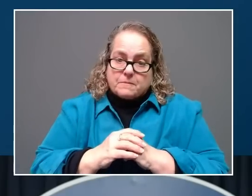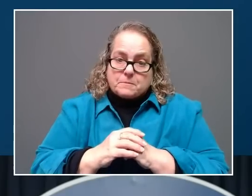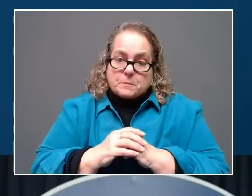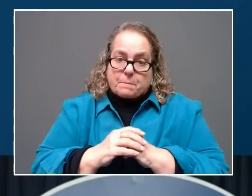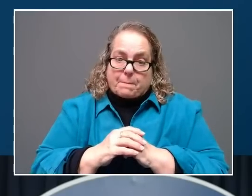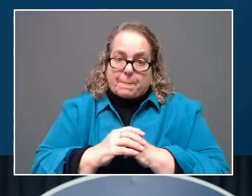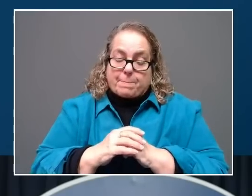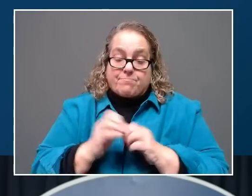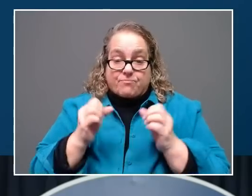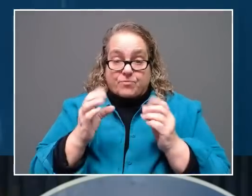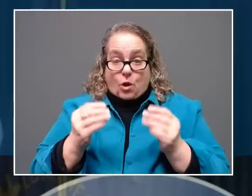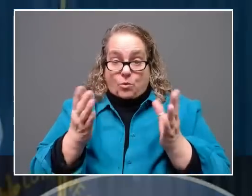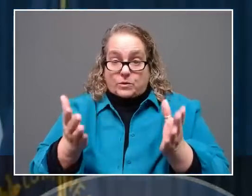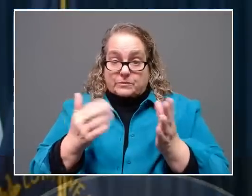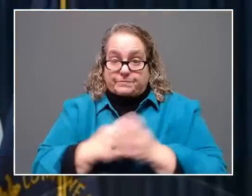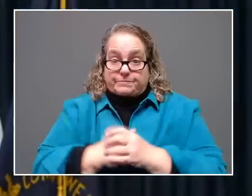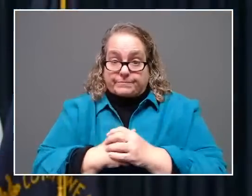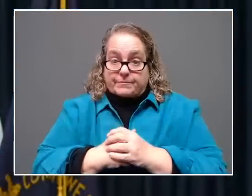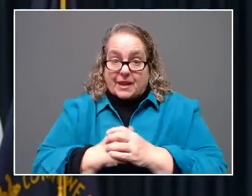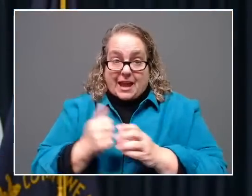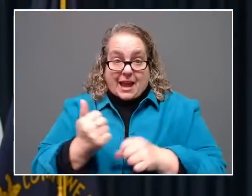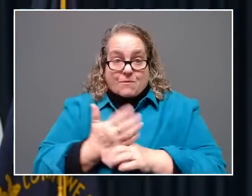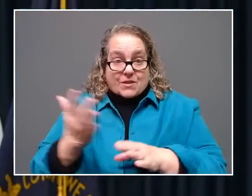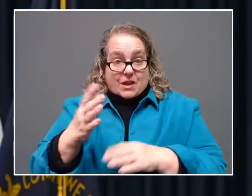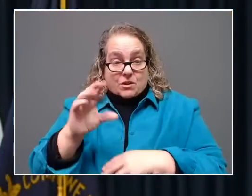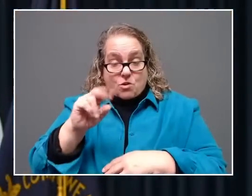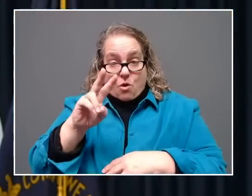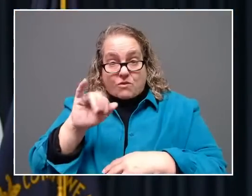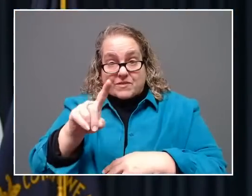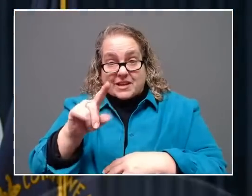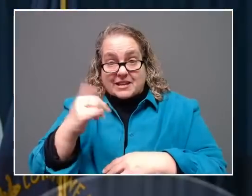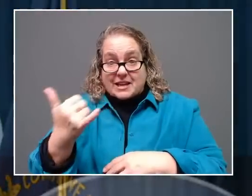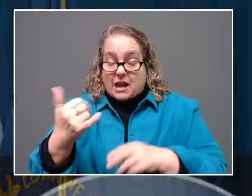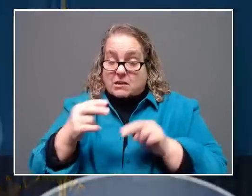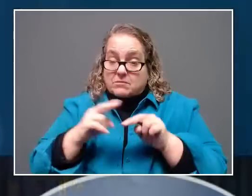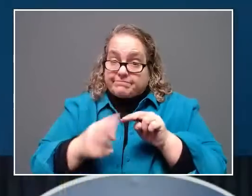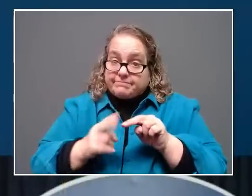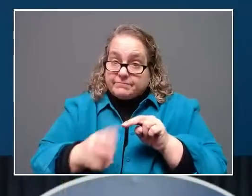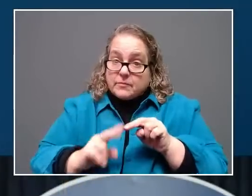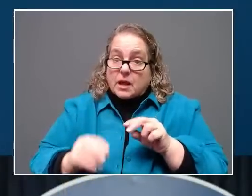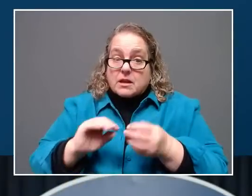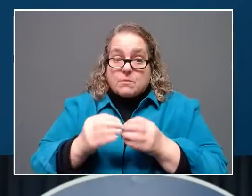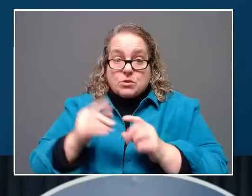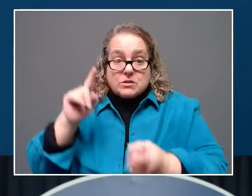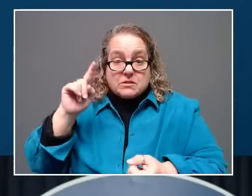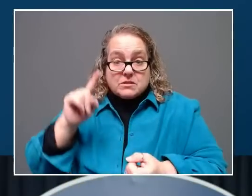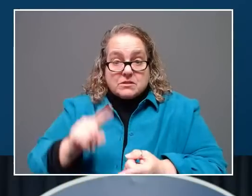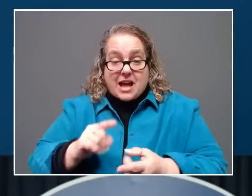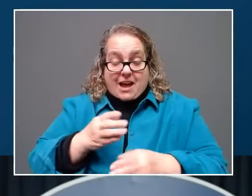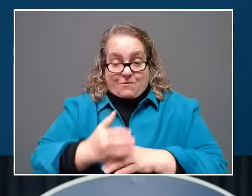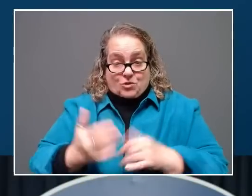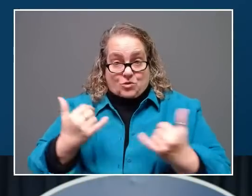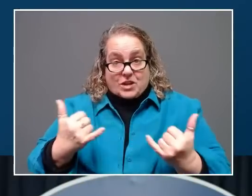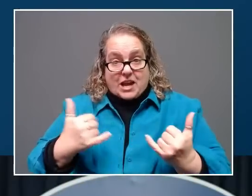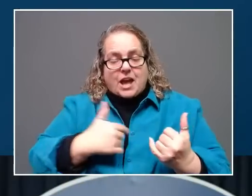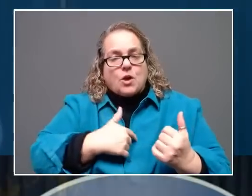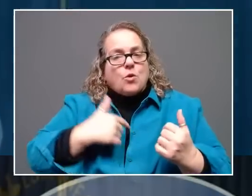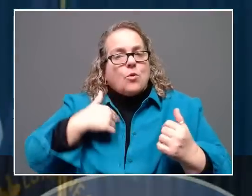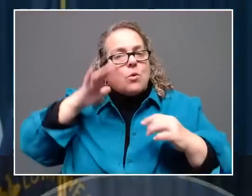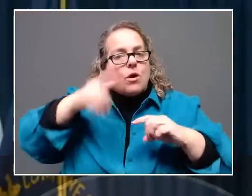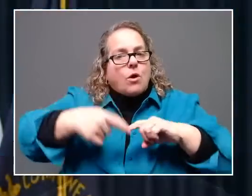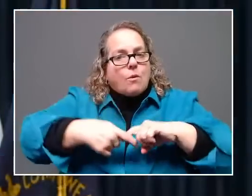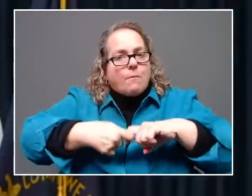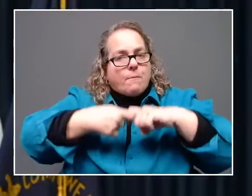So with everything in COVID moving the right direction, after today, we are going to pause our Monday